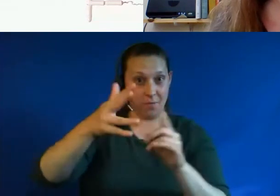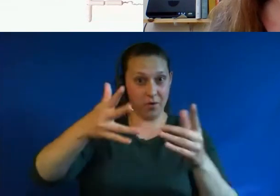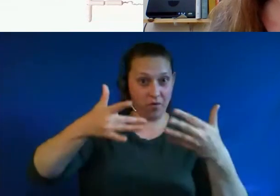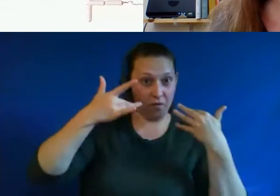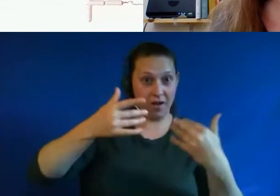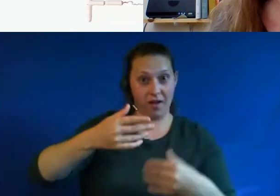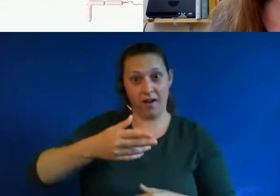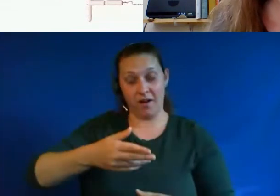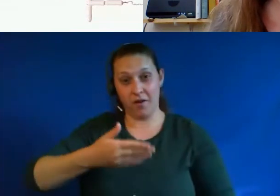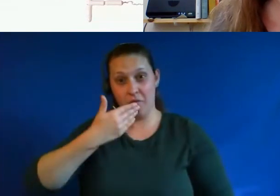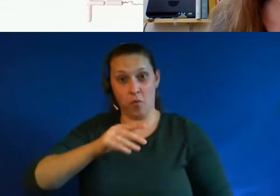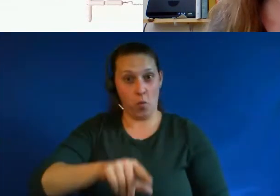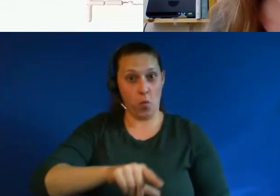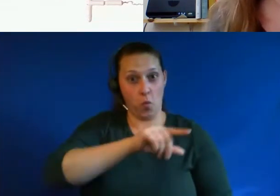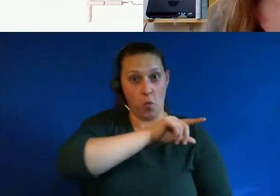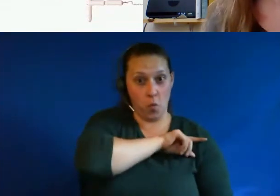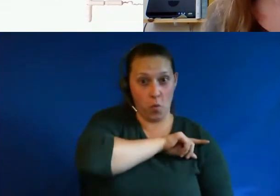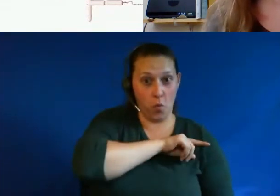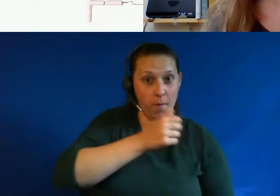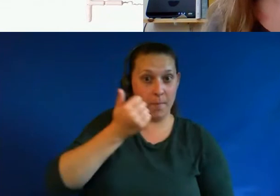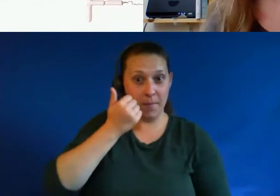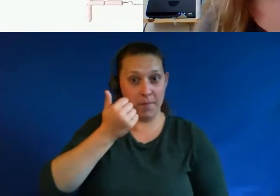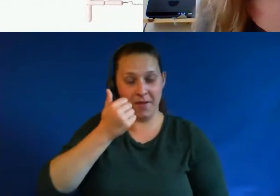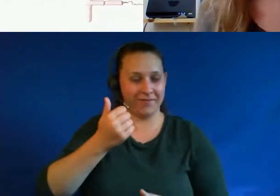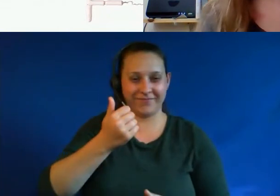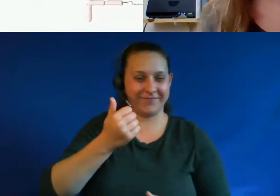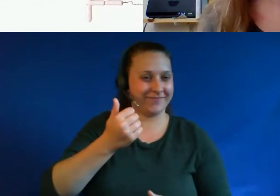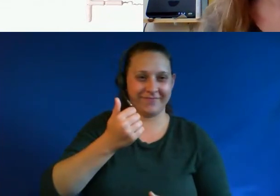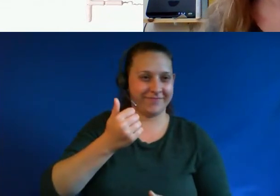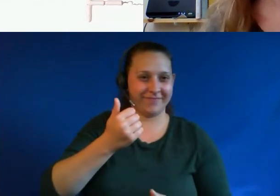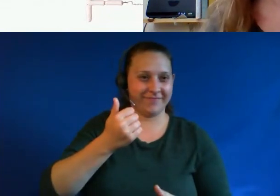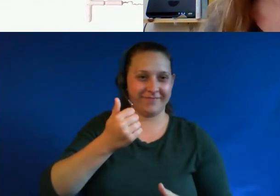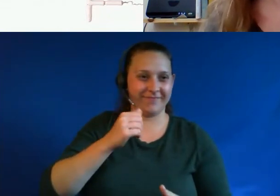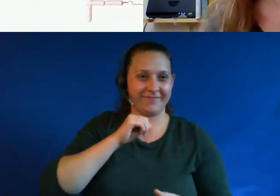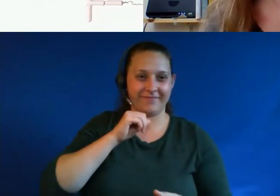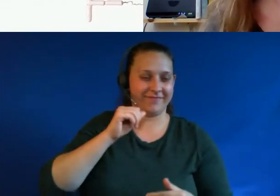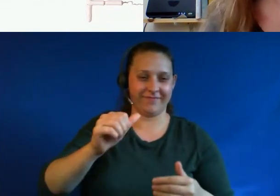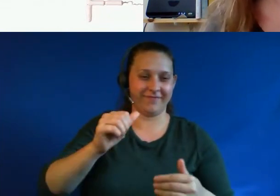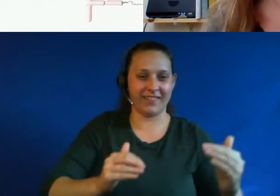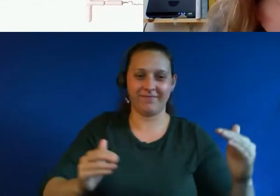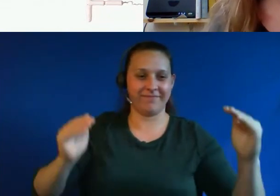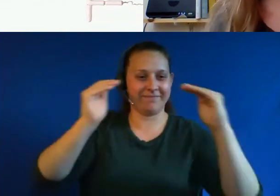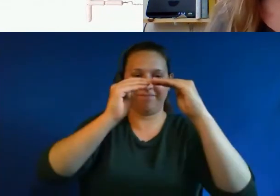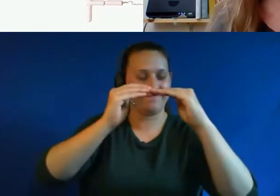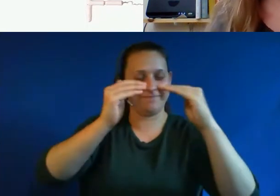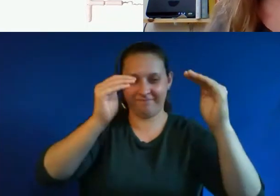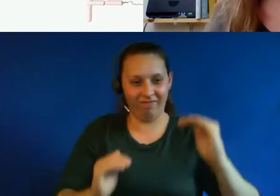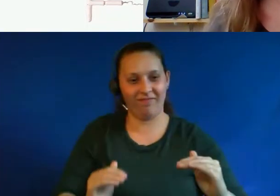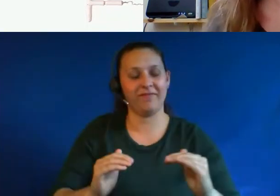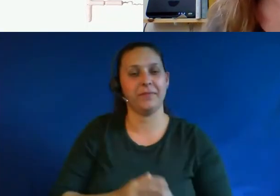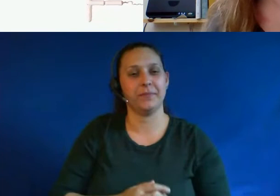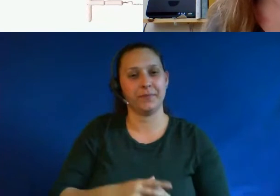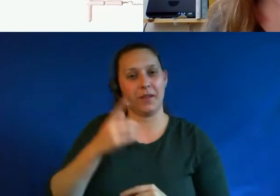quality and affordable sanitary products, especially for the low to middle income class. In South Africa, about